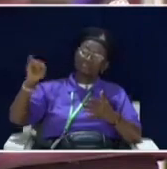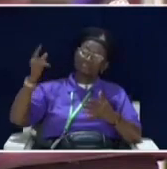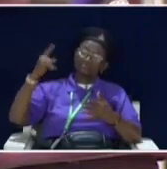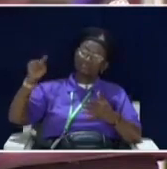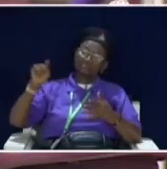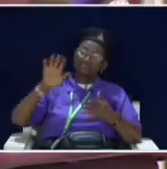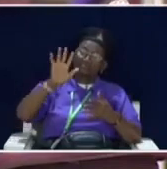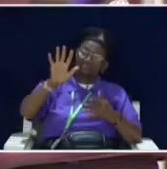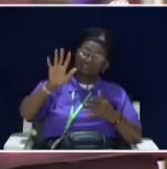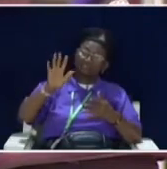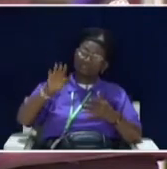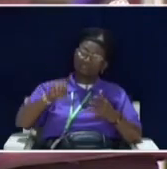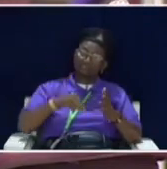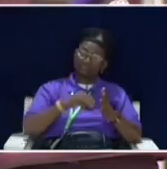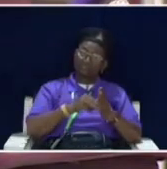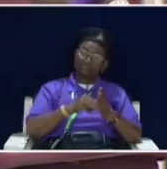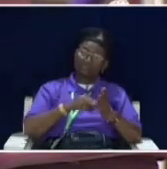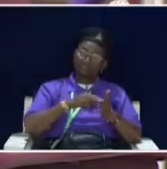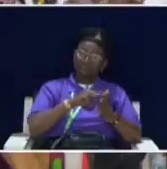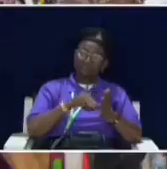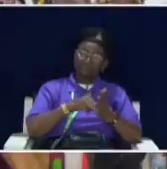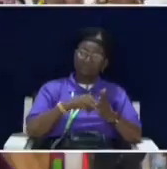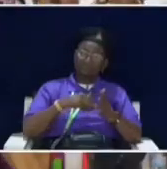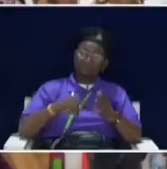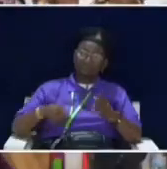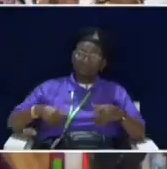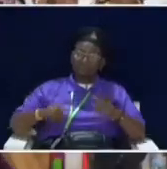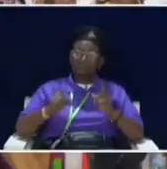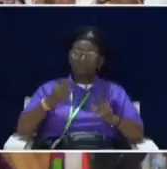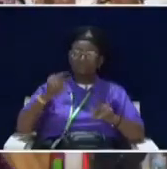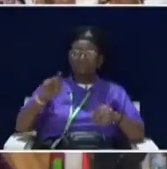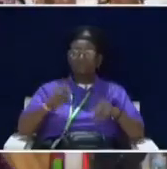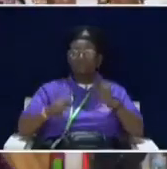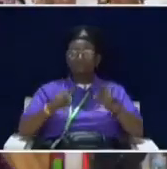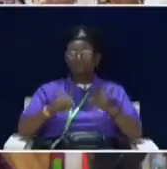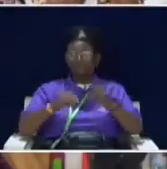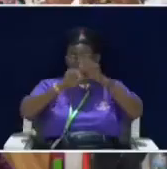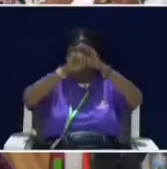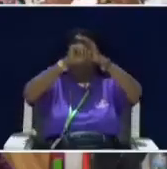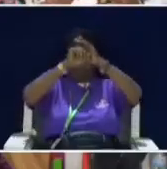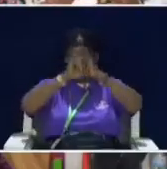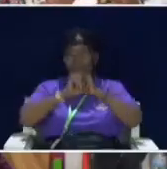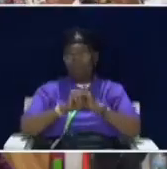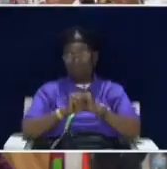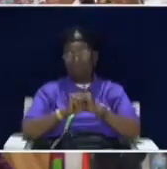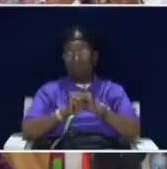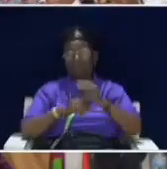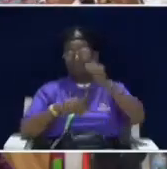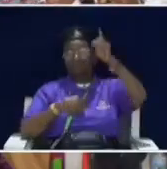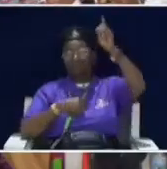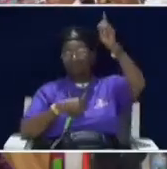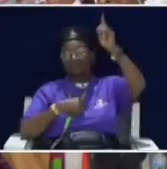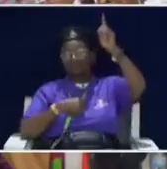5 minutes. And let the people worship me. So, are